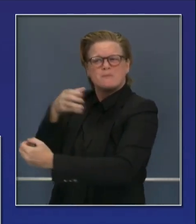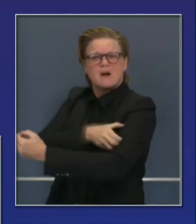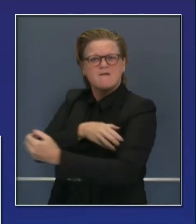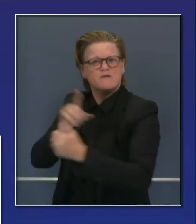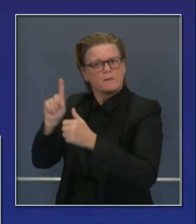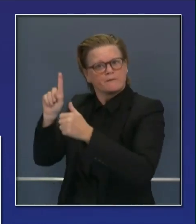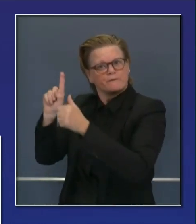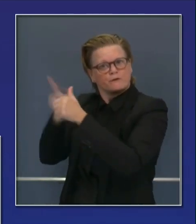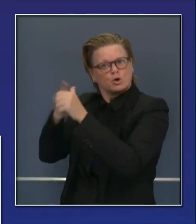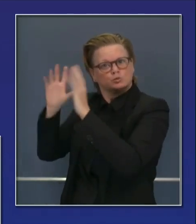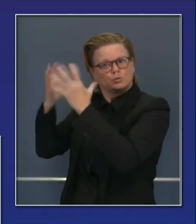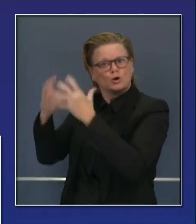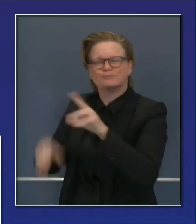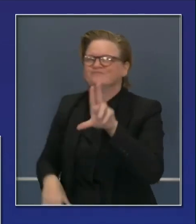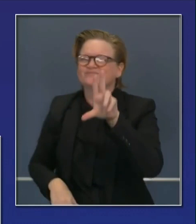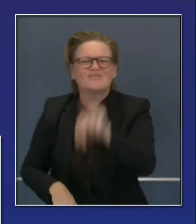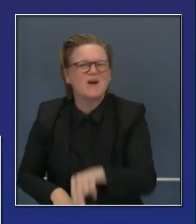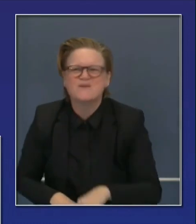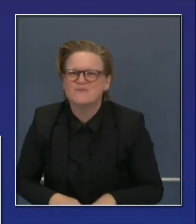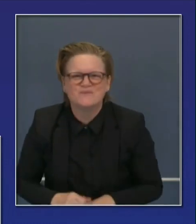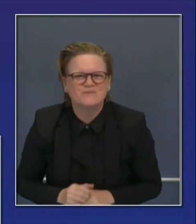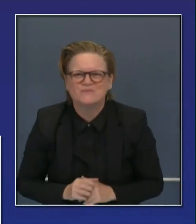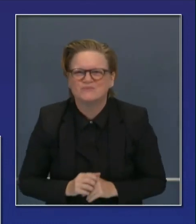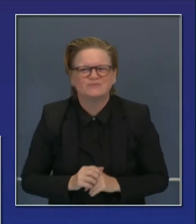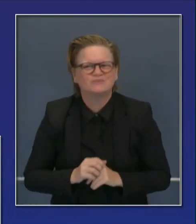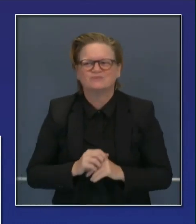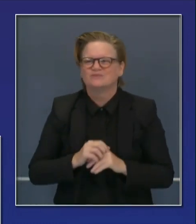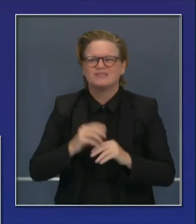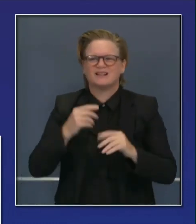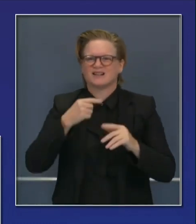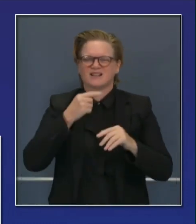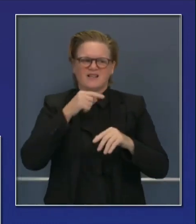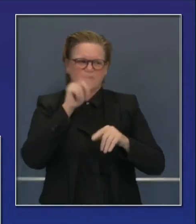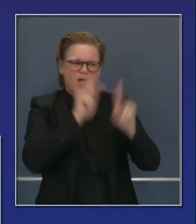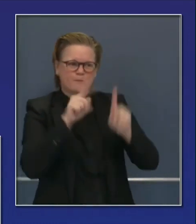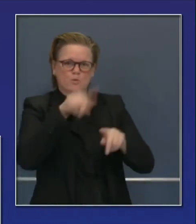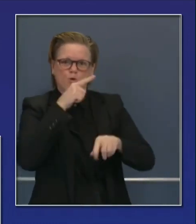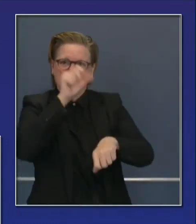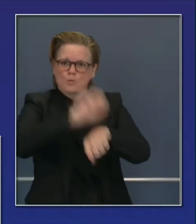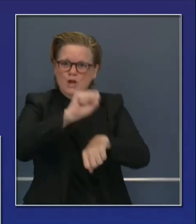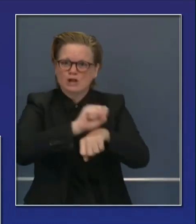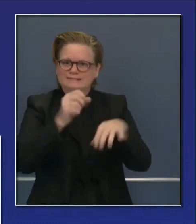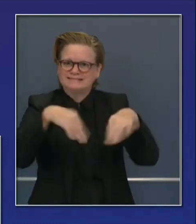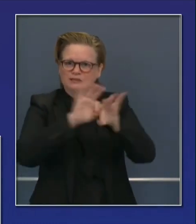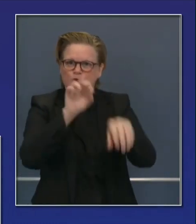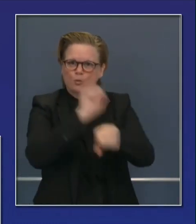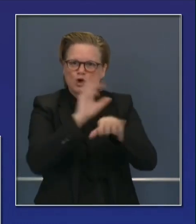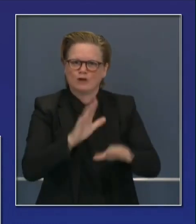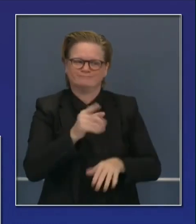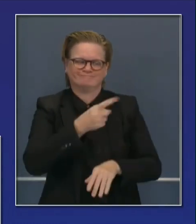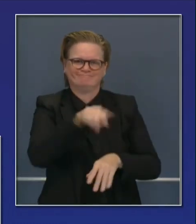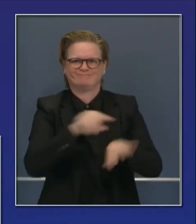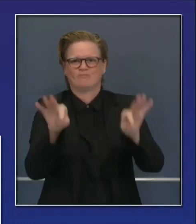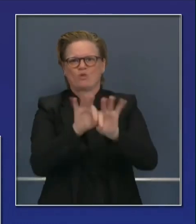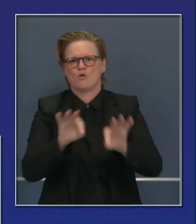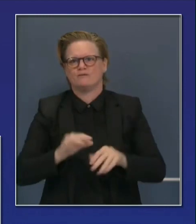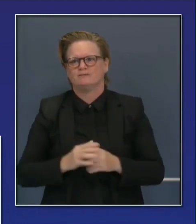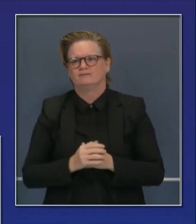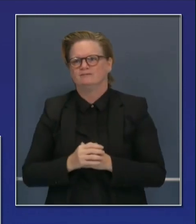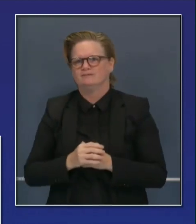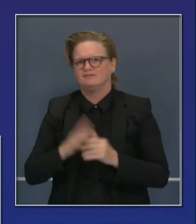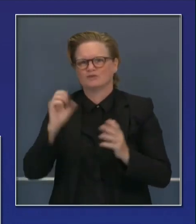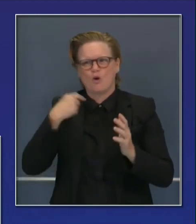vaccines. And I mean to say that those that think they can get ahead of the line and those that think because they